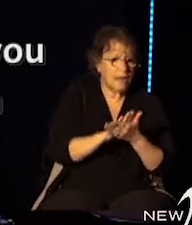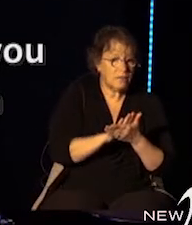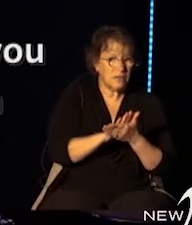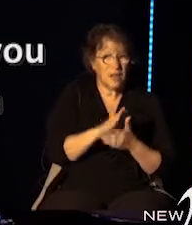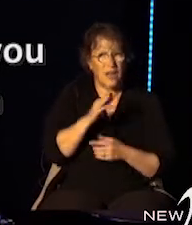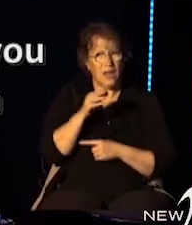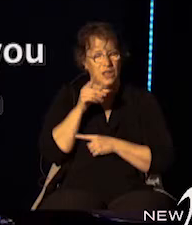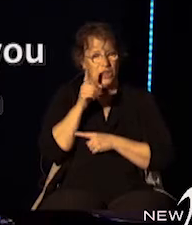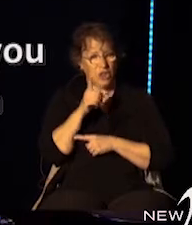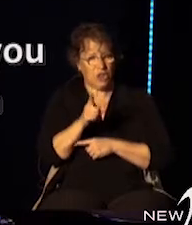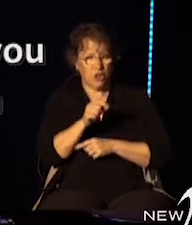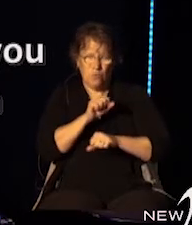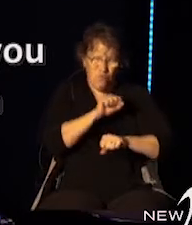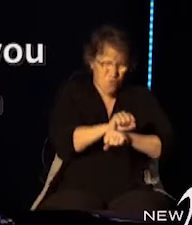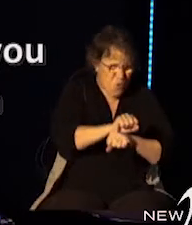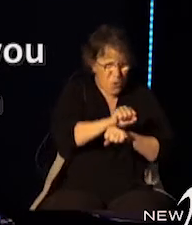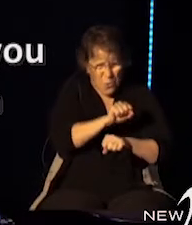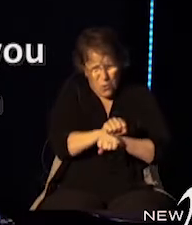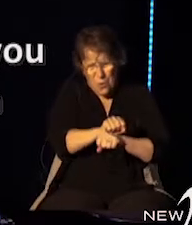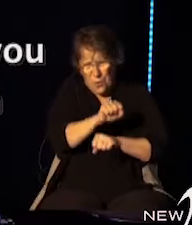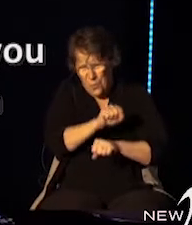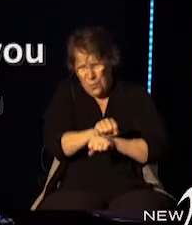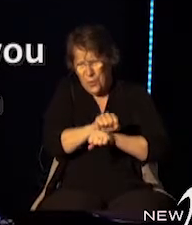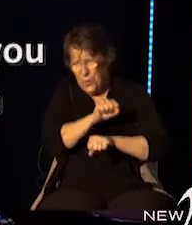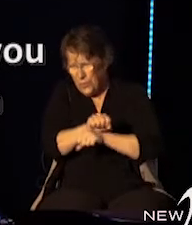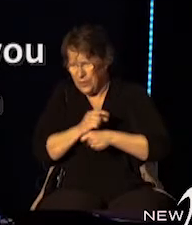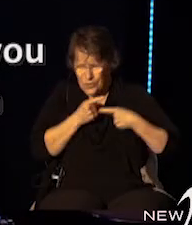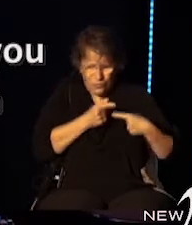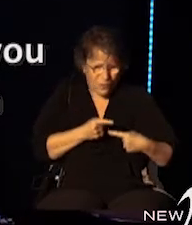to fight for God's best for your marriage?